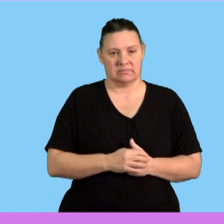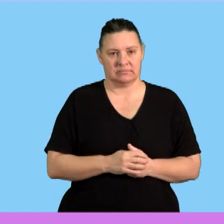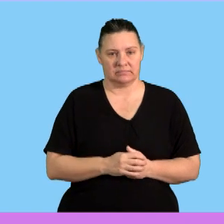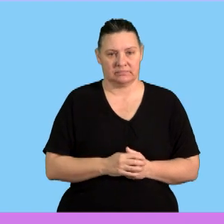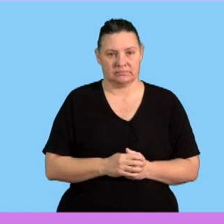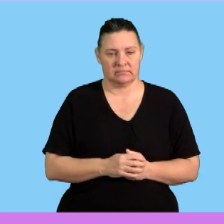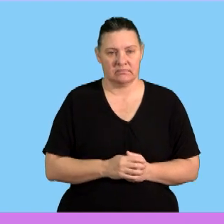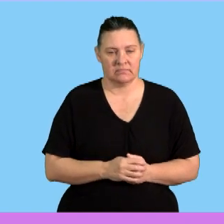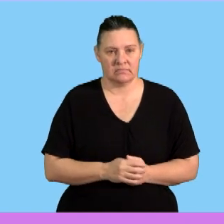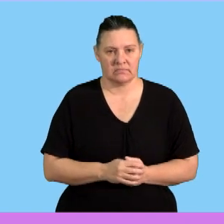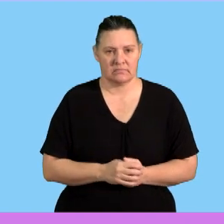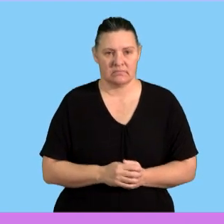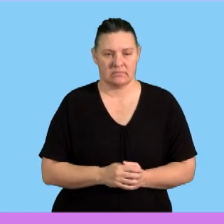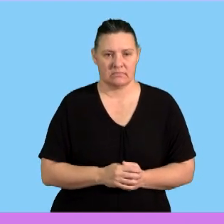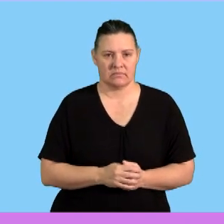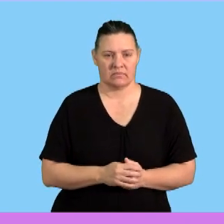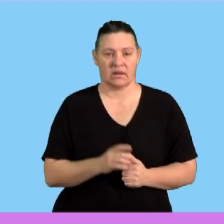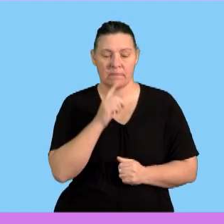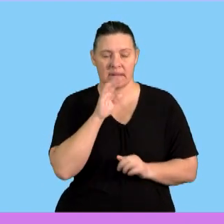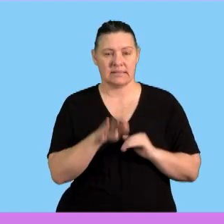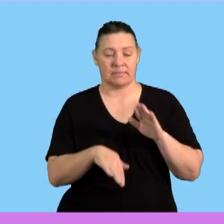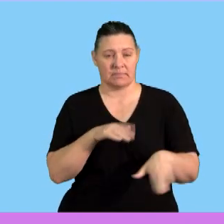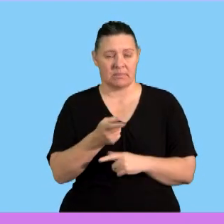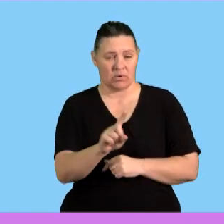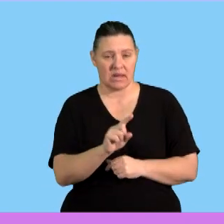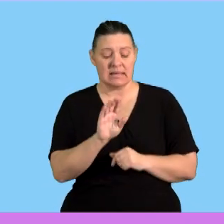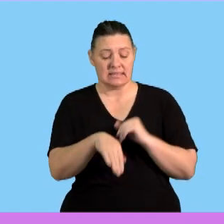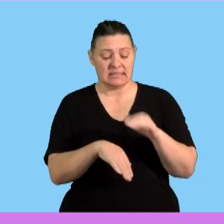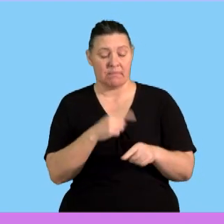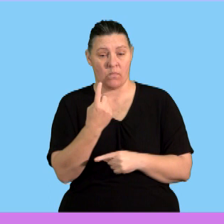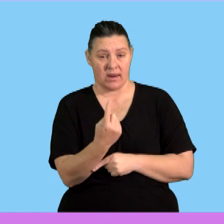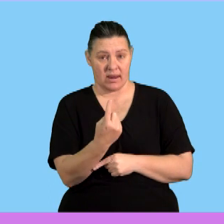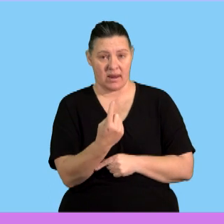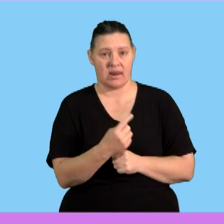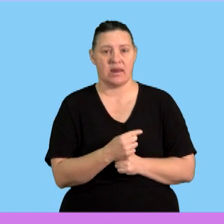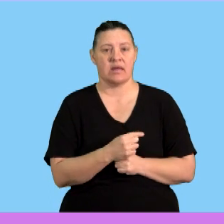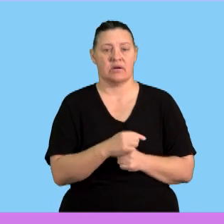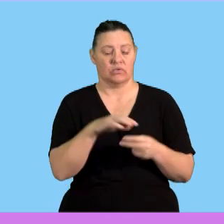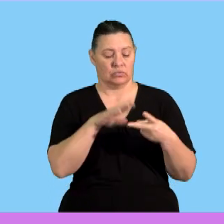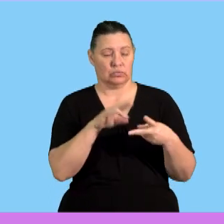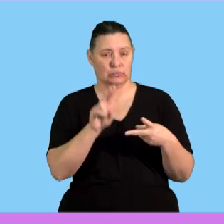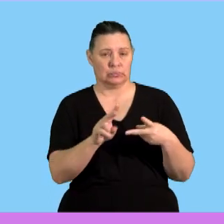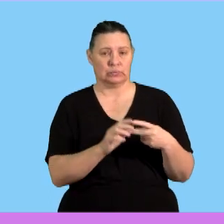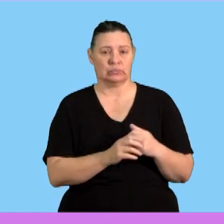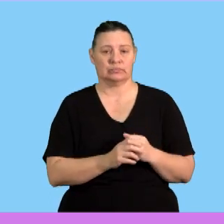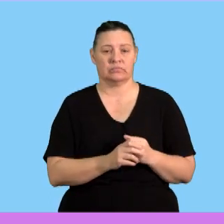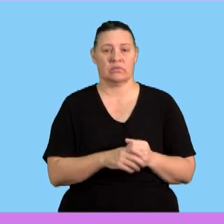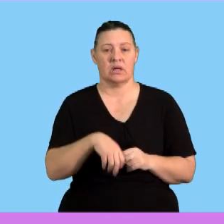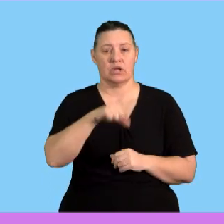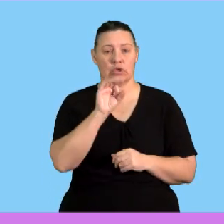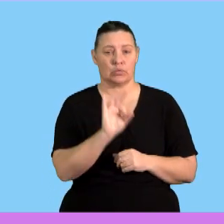do. Okay, so if I look, these are our steps. So this is step 1, step number